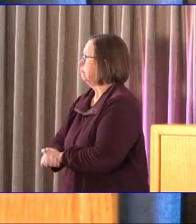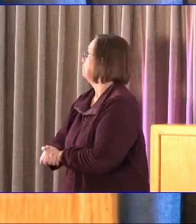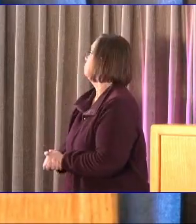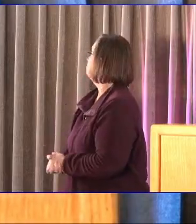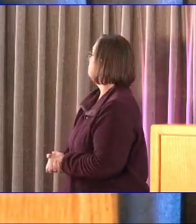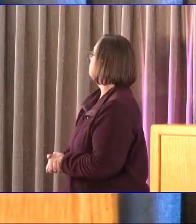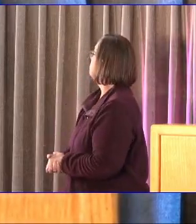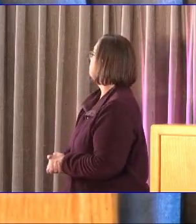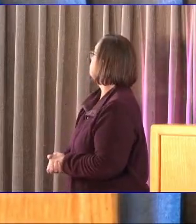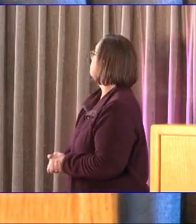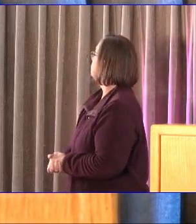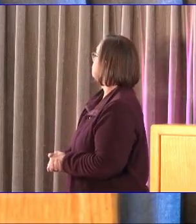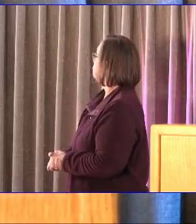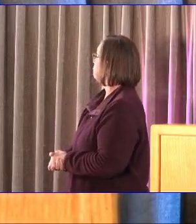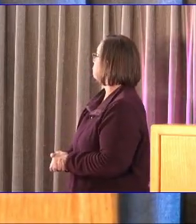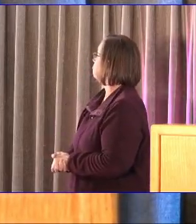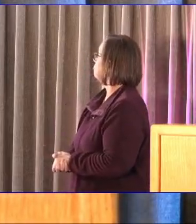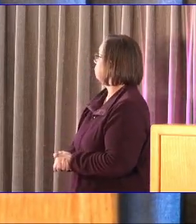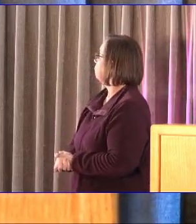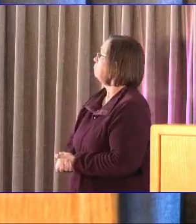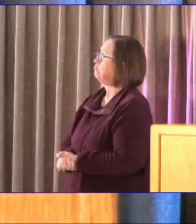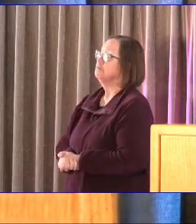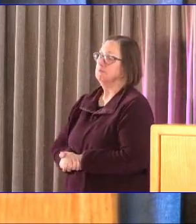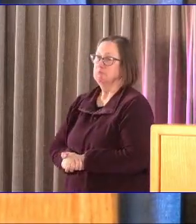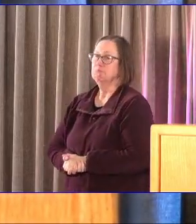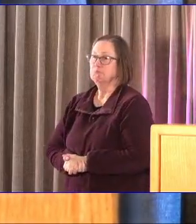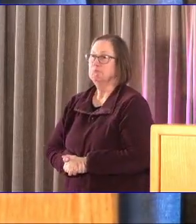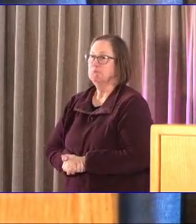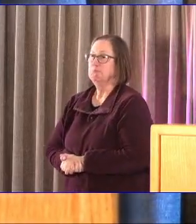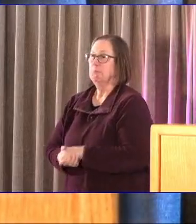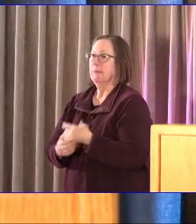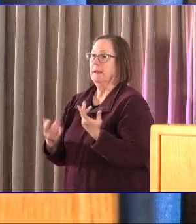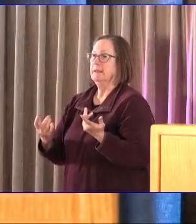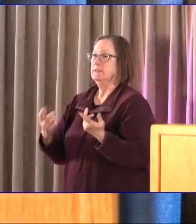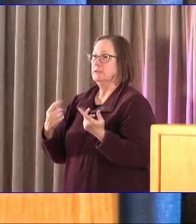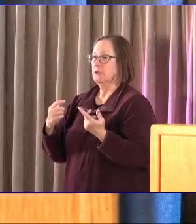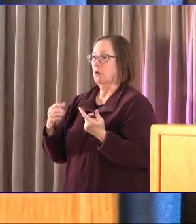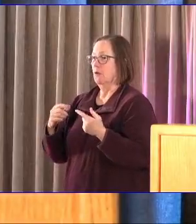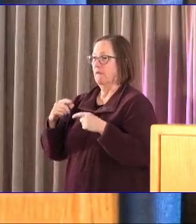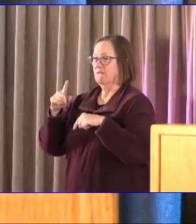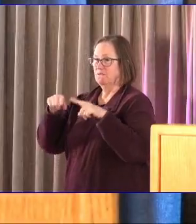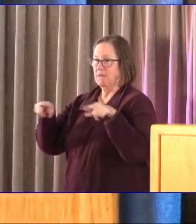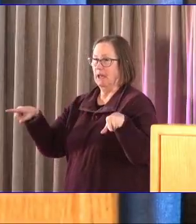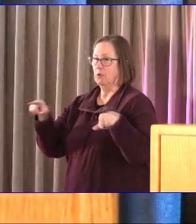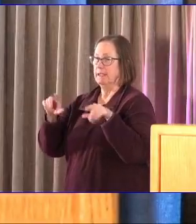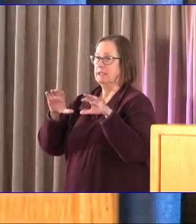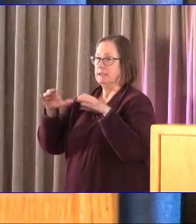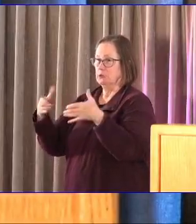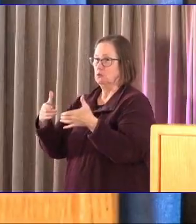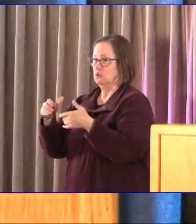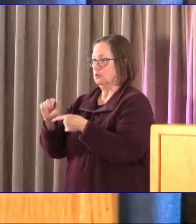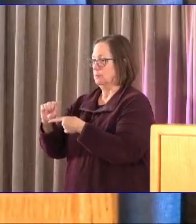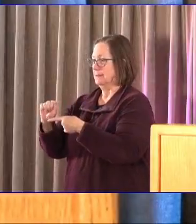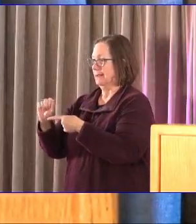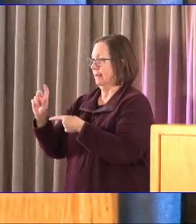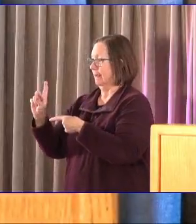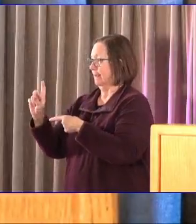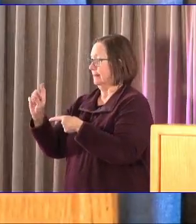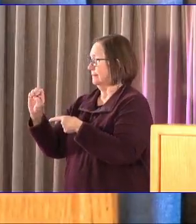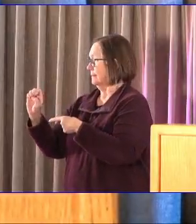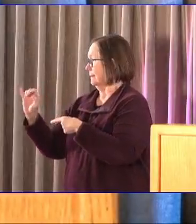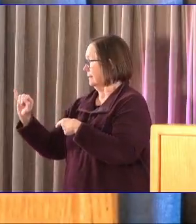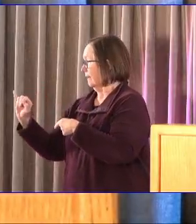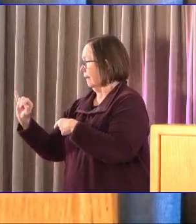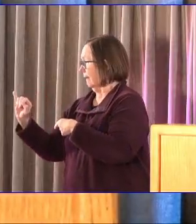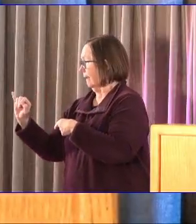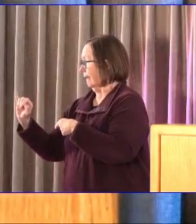out a lot from the listening sessions and conversations with various ADI groups around campus and